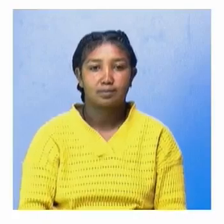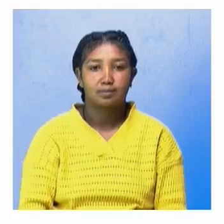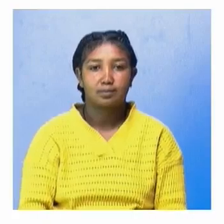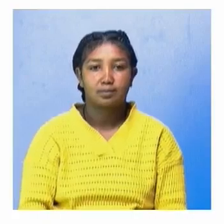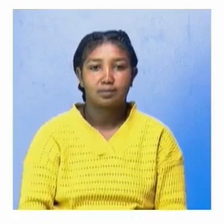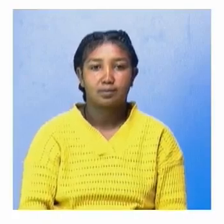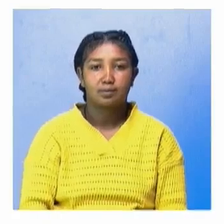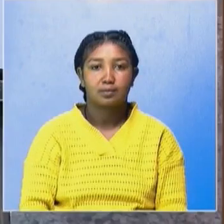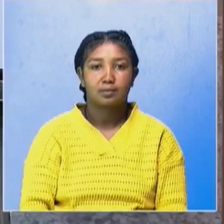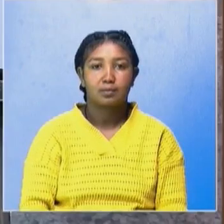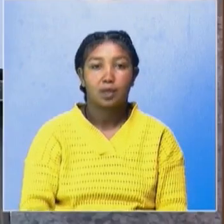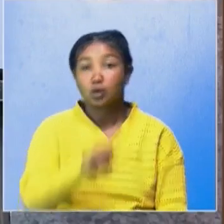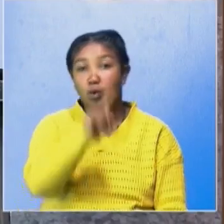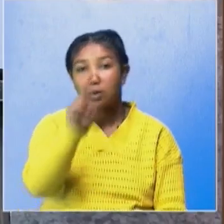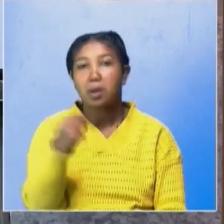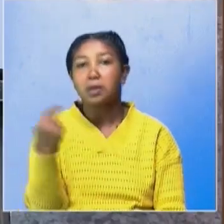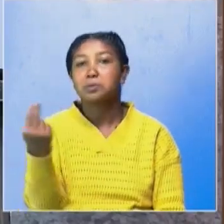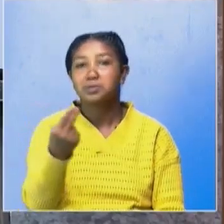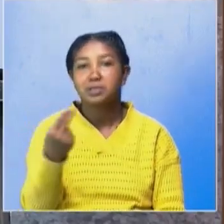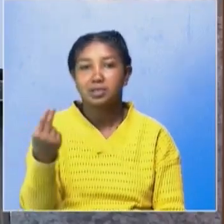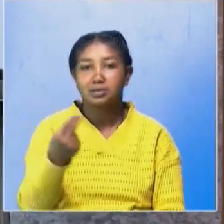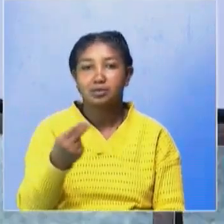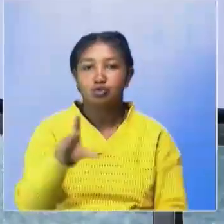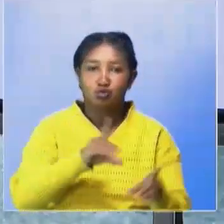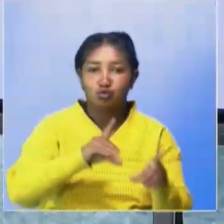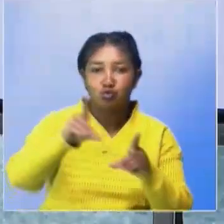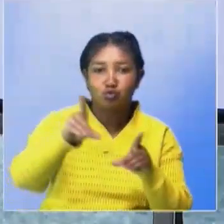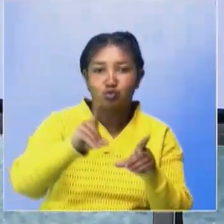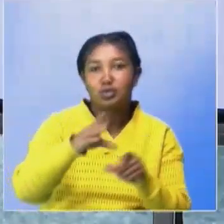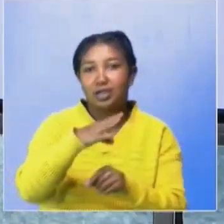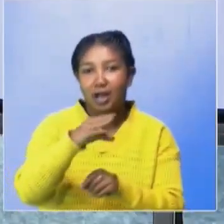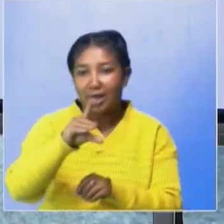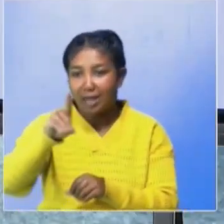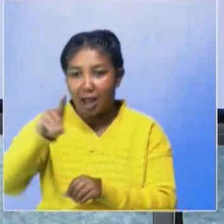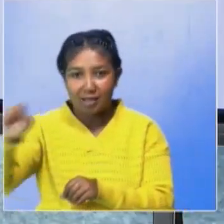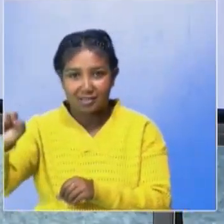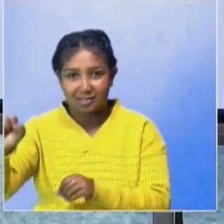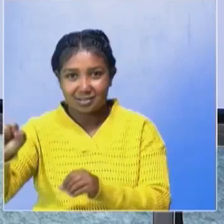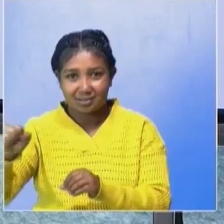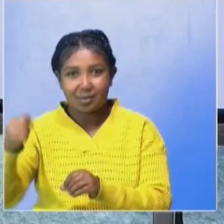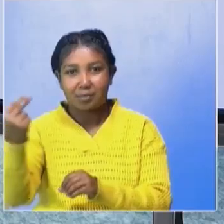by using do and does.